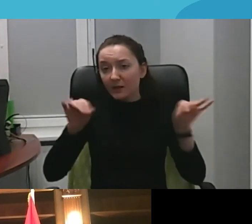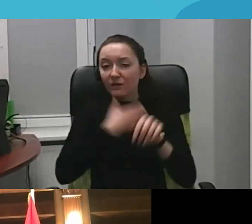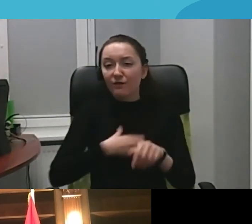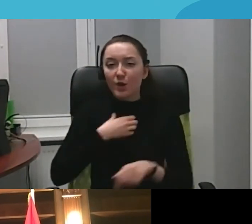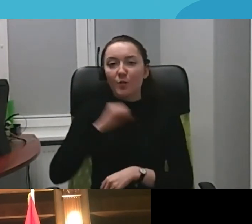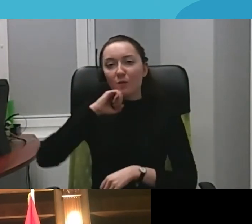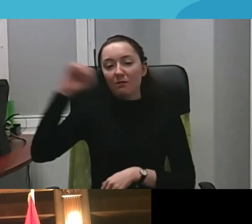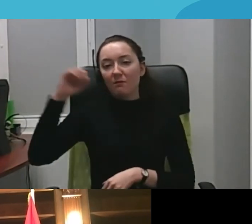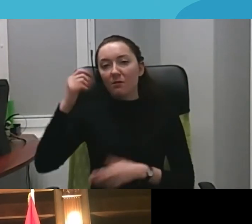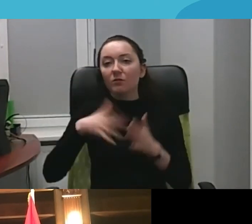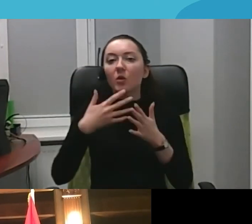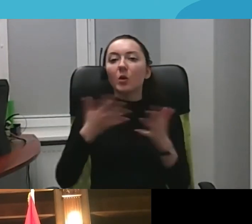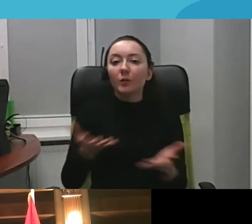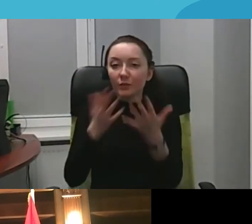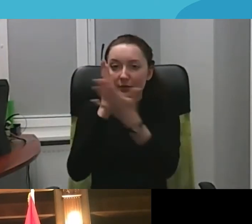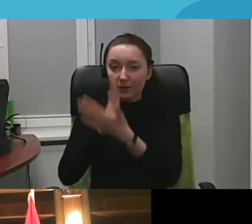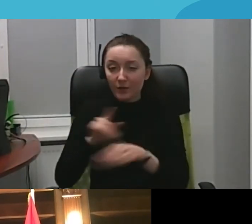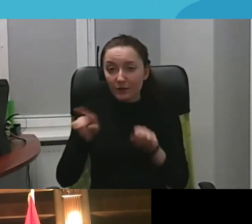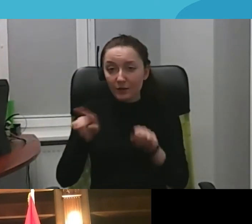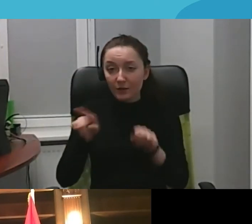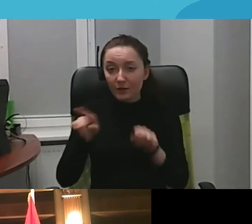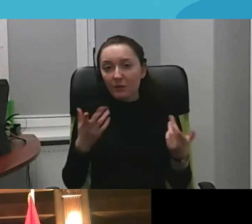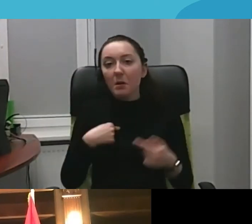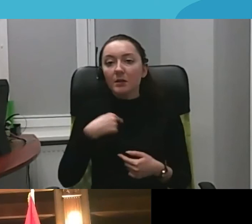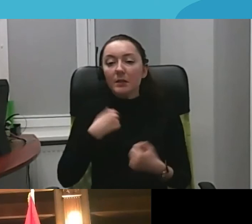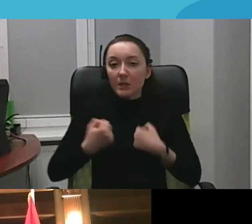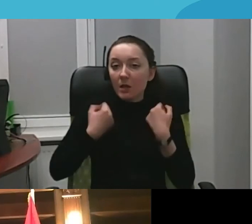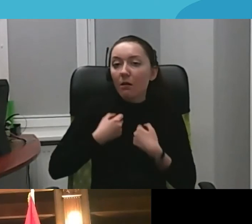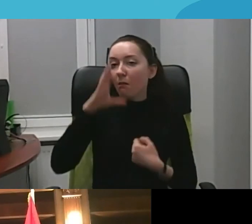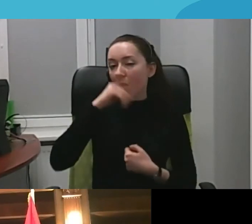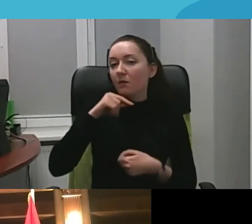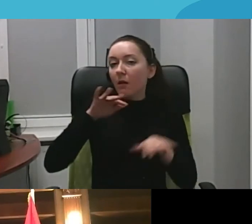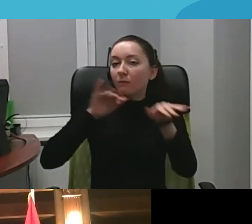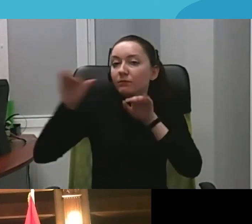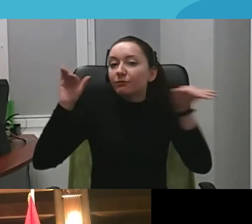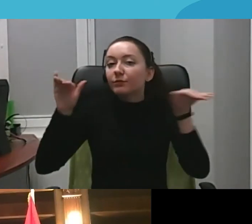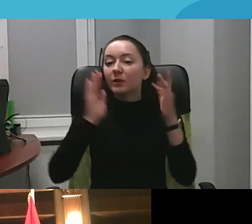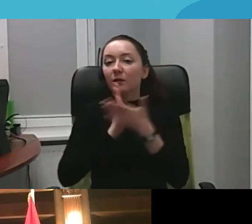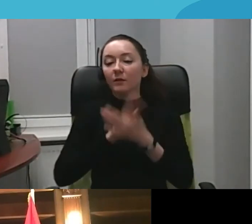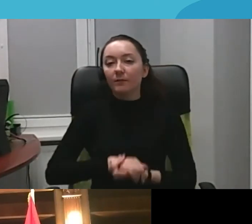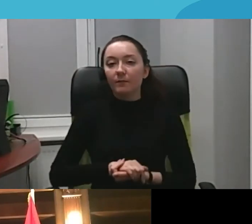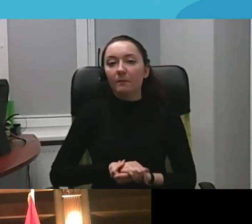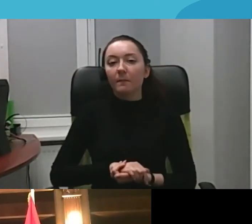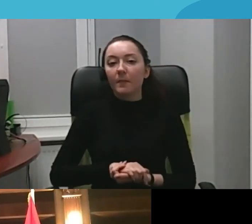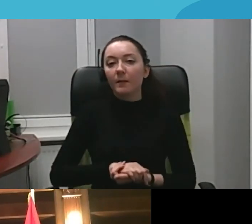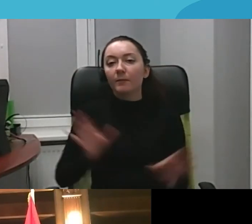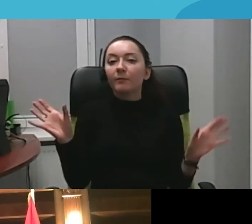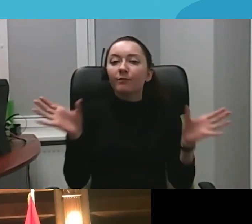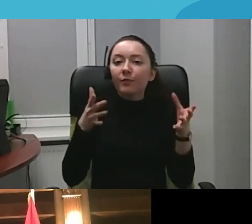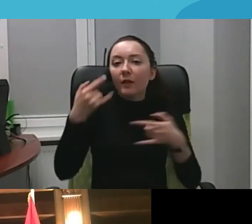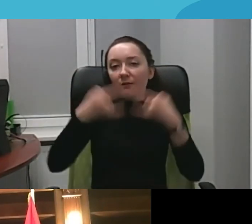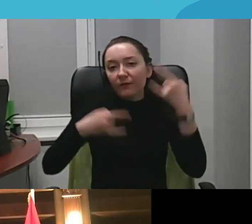issue. Canada and the UK co-led a joint statement from the Media Freedom Coalition's executive group in